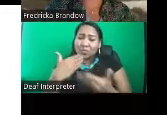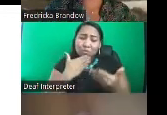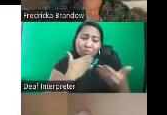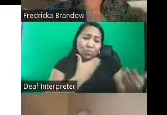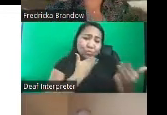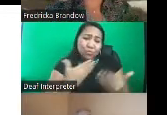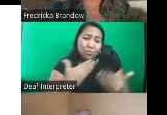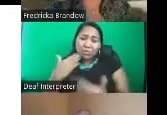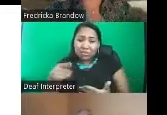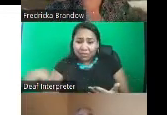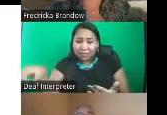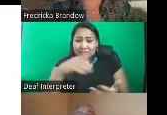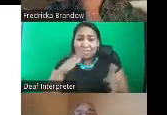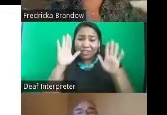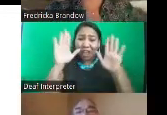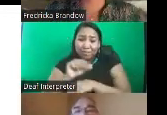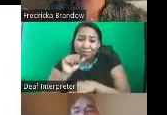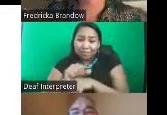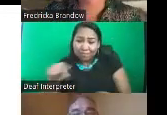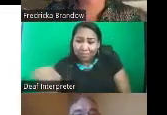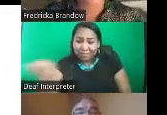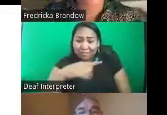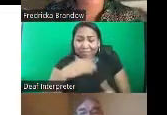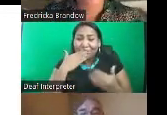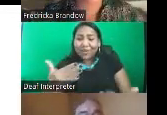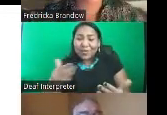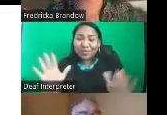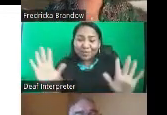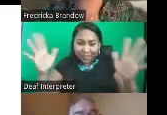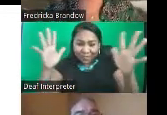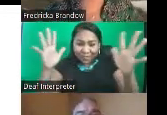job. Thank you. My pleasure.